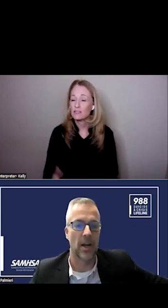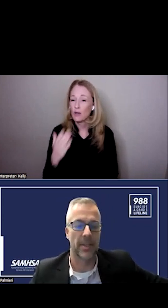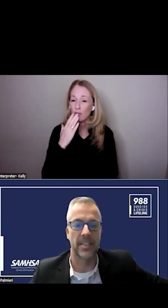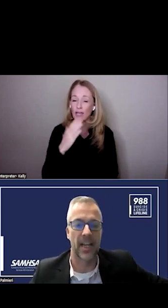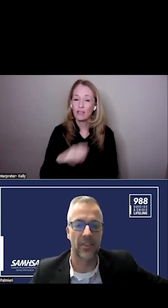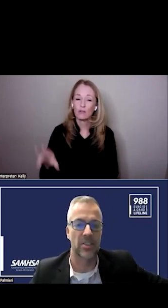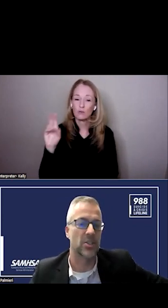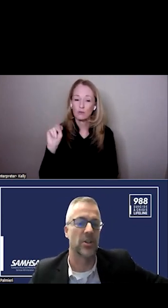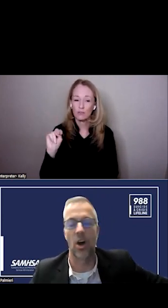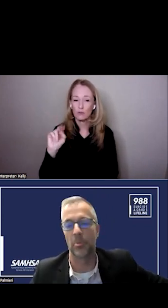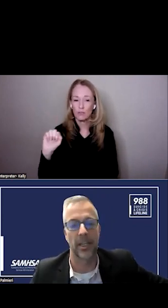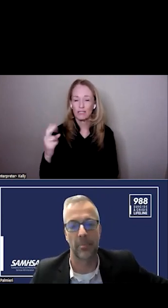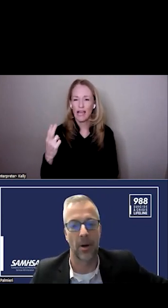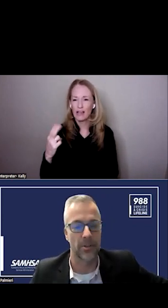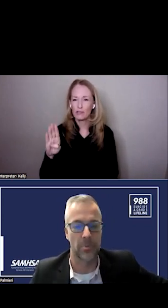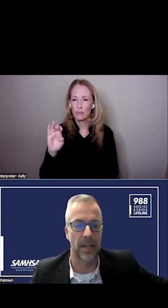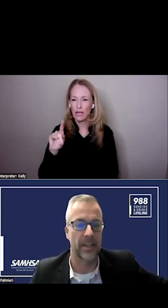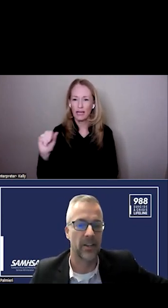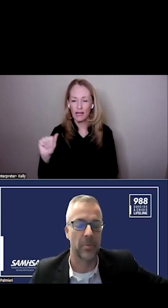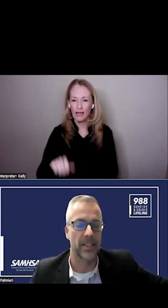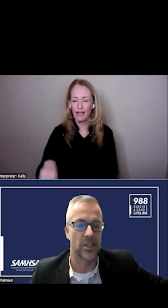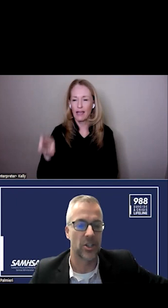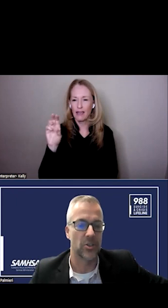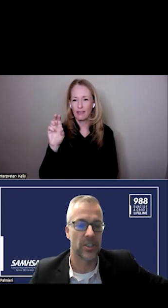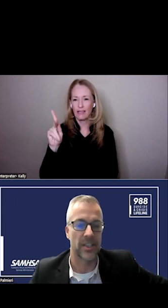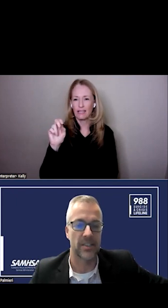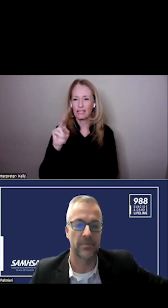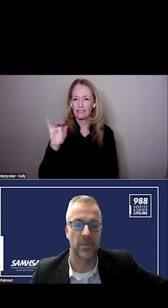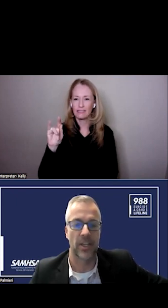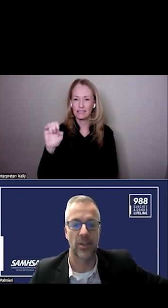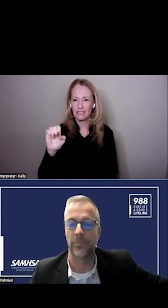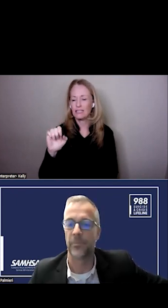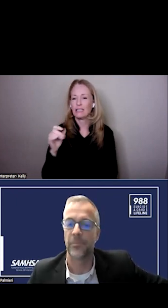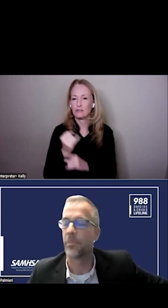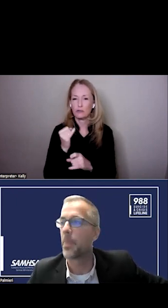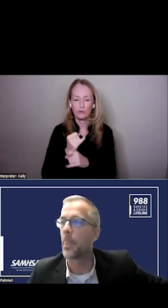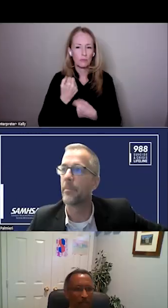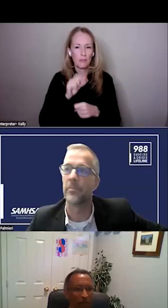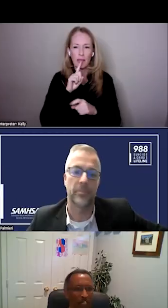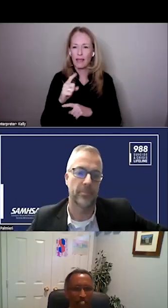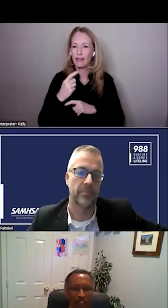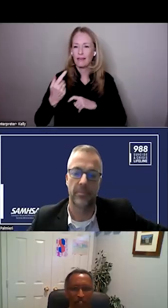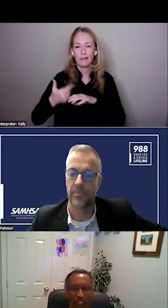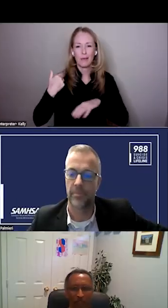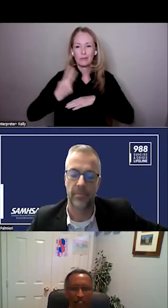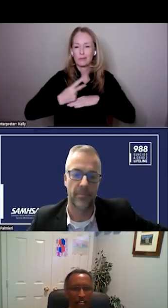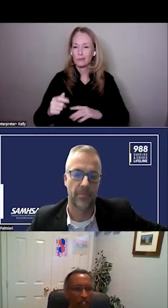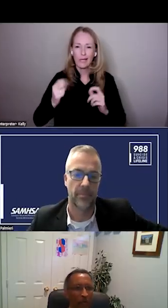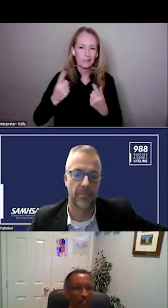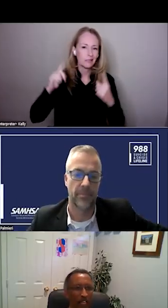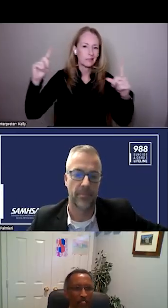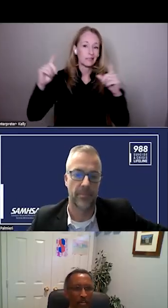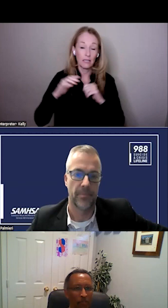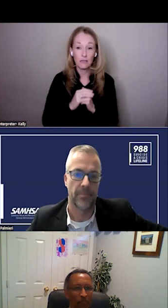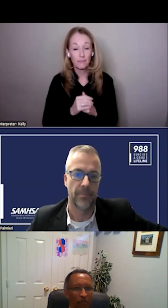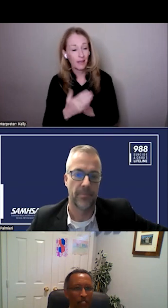to McKinsey Health Institute and all the planning partners who made it such a huge success. So thank you. Well, John, we wanted to definitively thank you